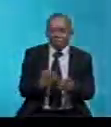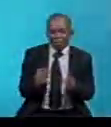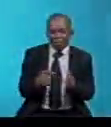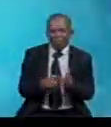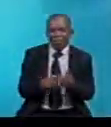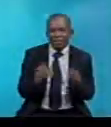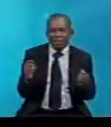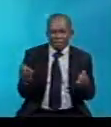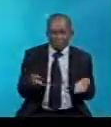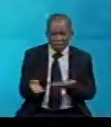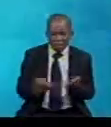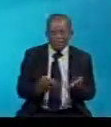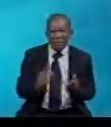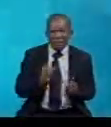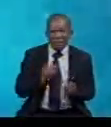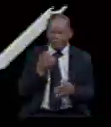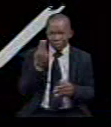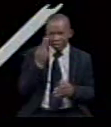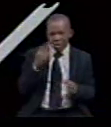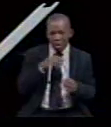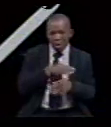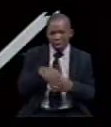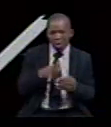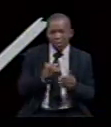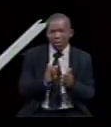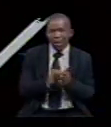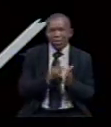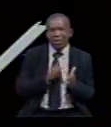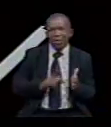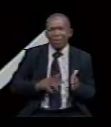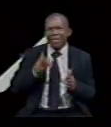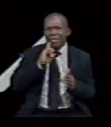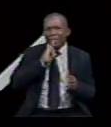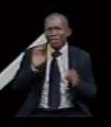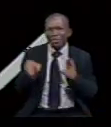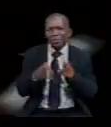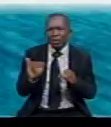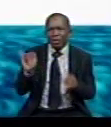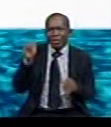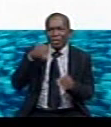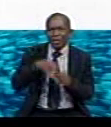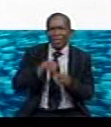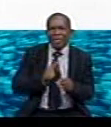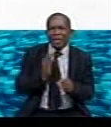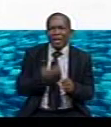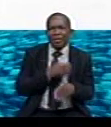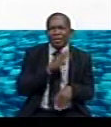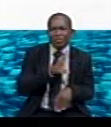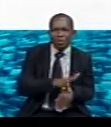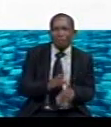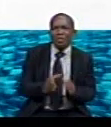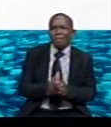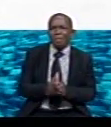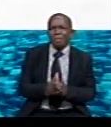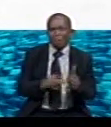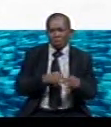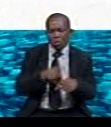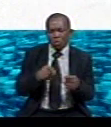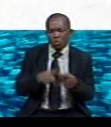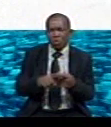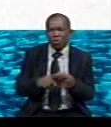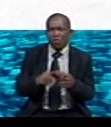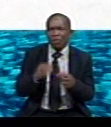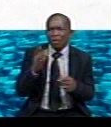doing in our lives through photographs and encouraging social media posts. Go to your favorite social media